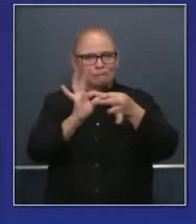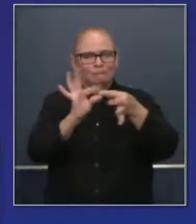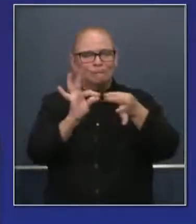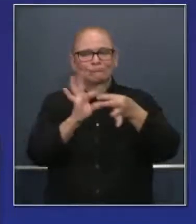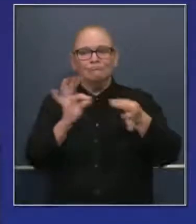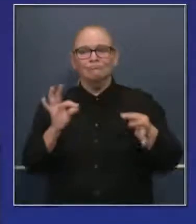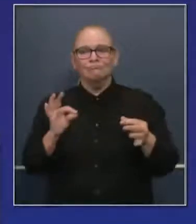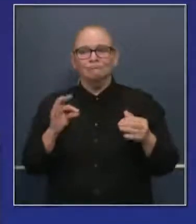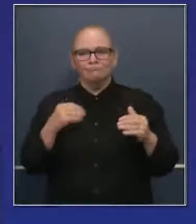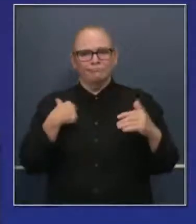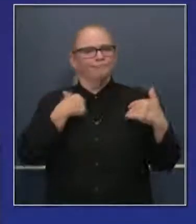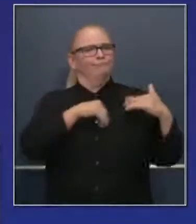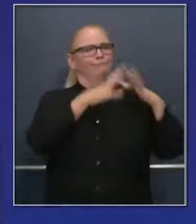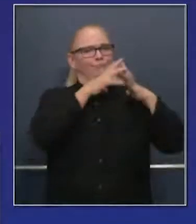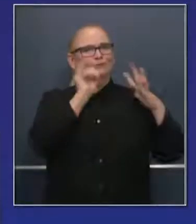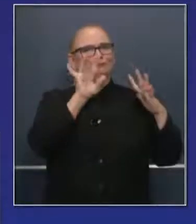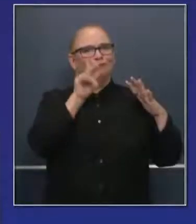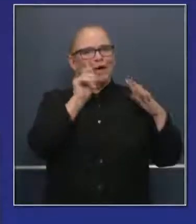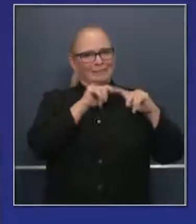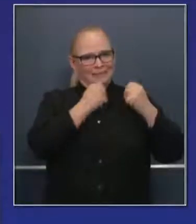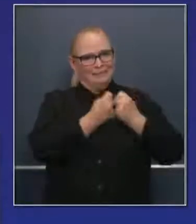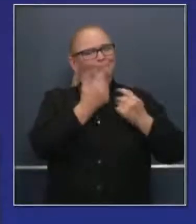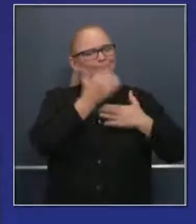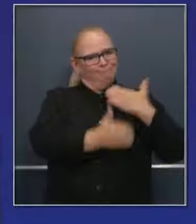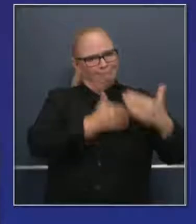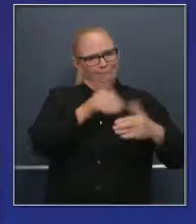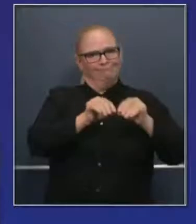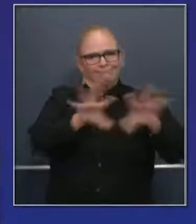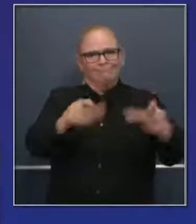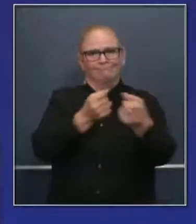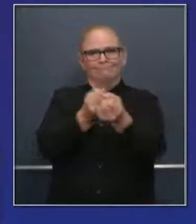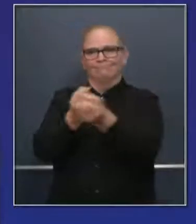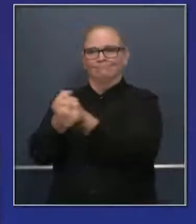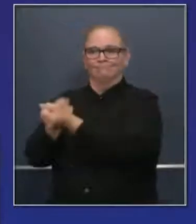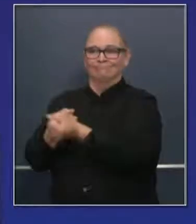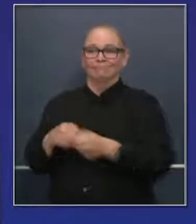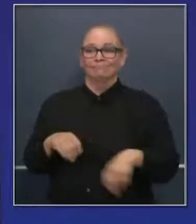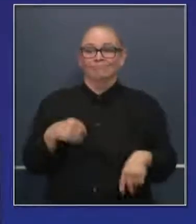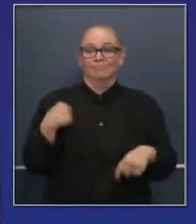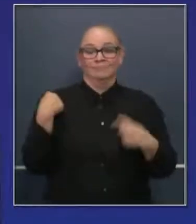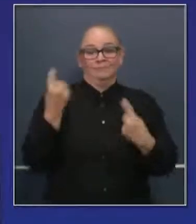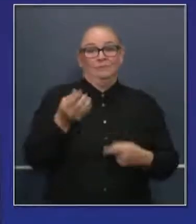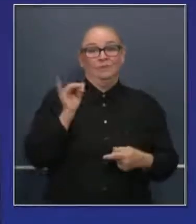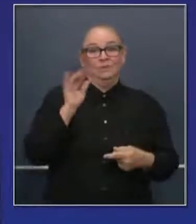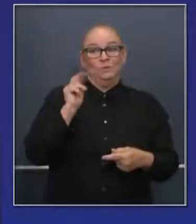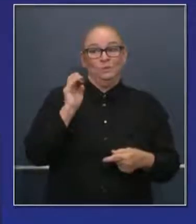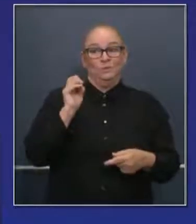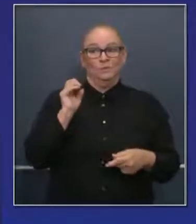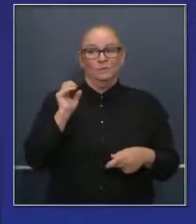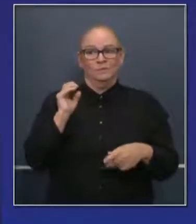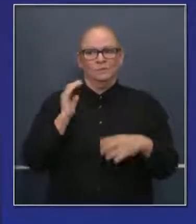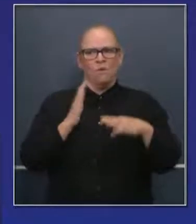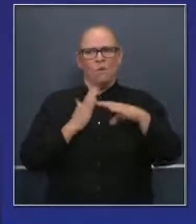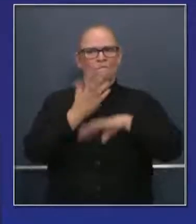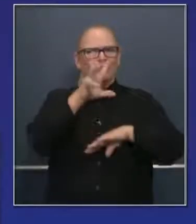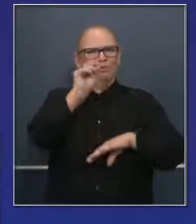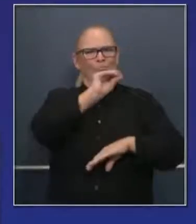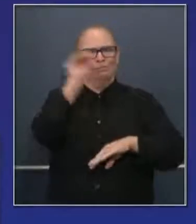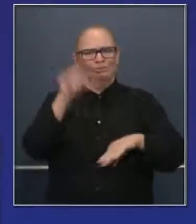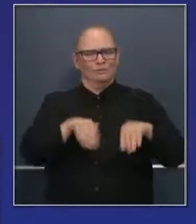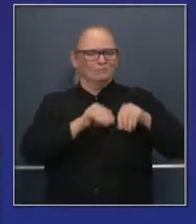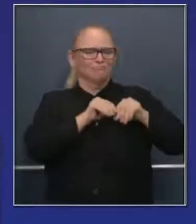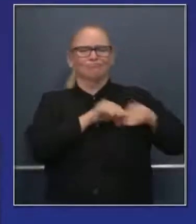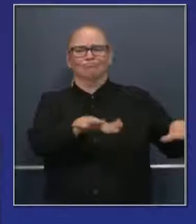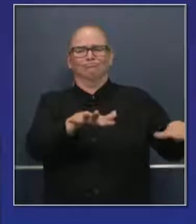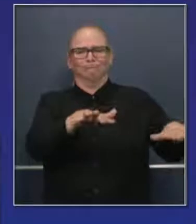a time when we had transmission rates, positivity rates north of 30% in Imperial County. In fact, it peaked